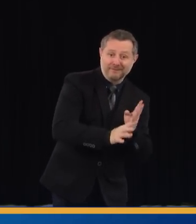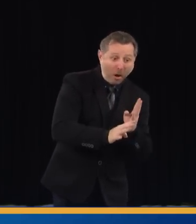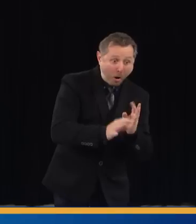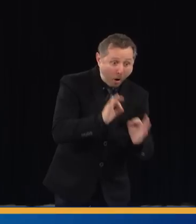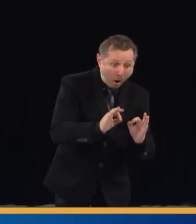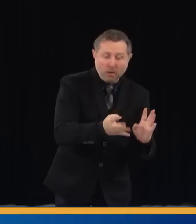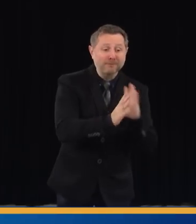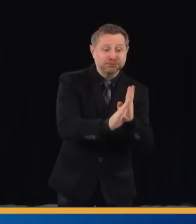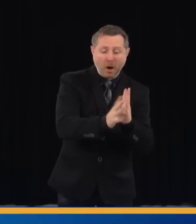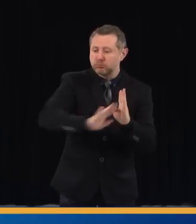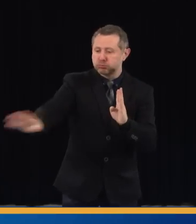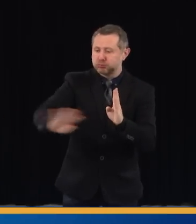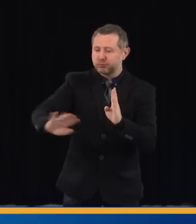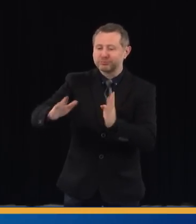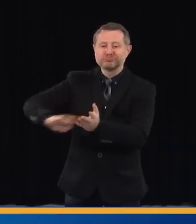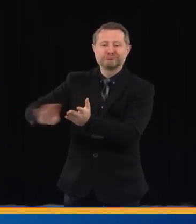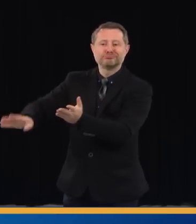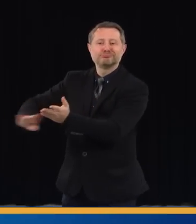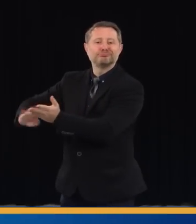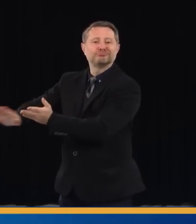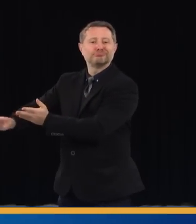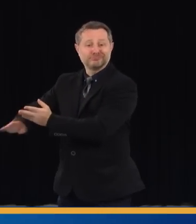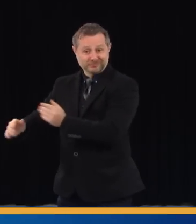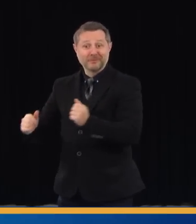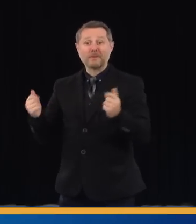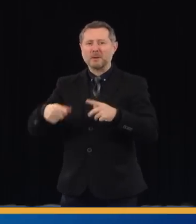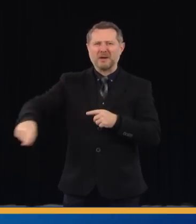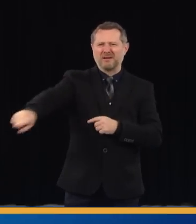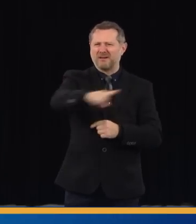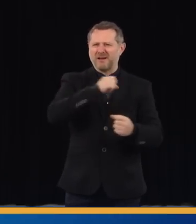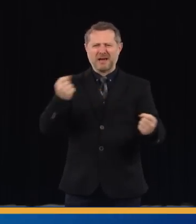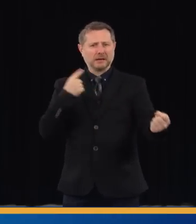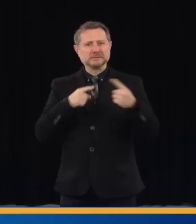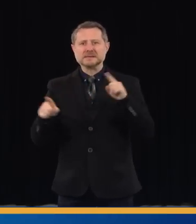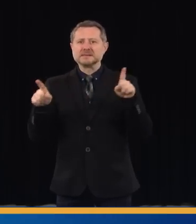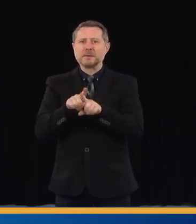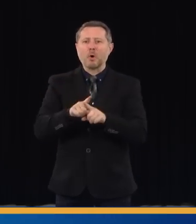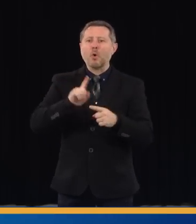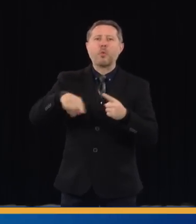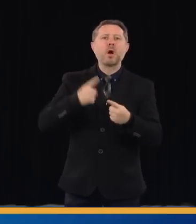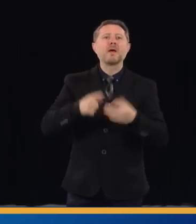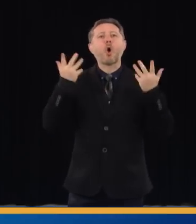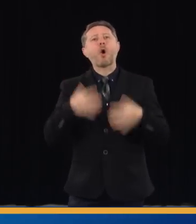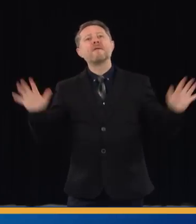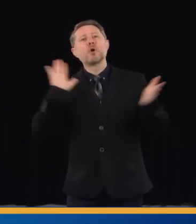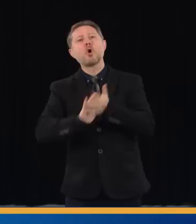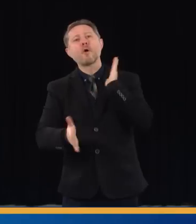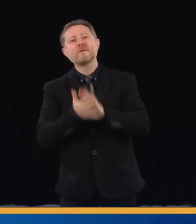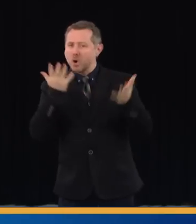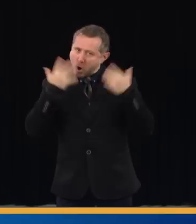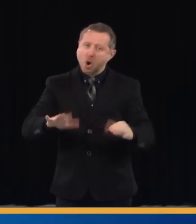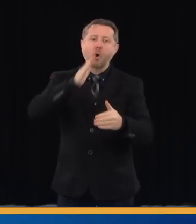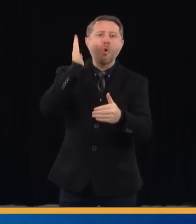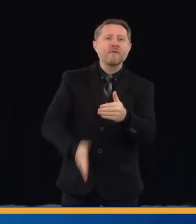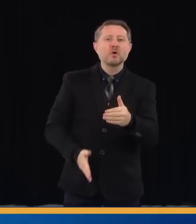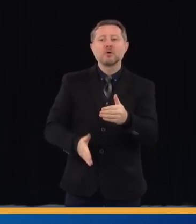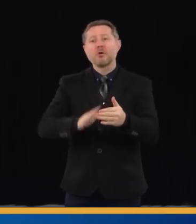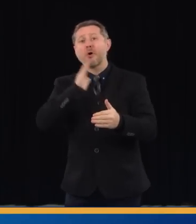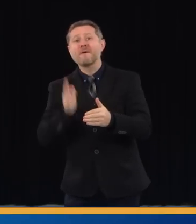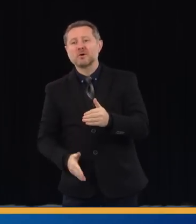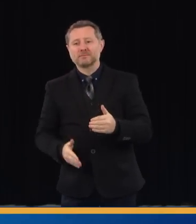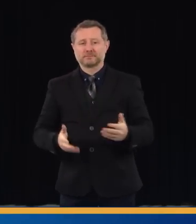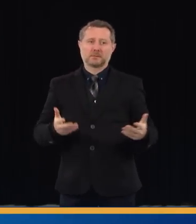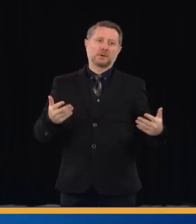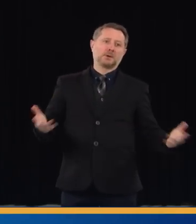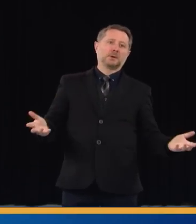Everyone asks the same questions, and they're all good questions. When is this going to be over? What happens? How